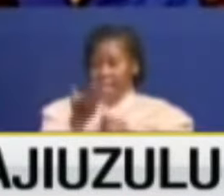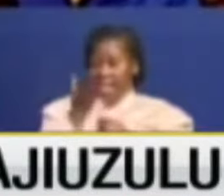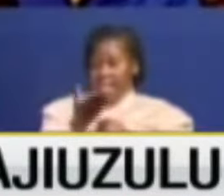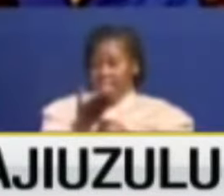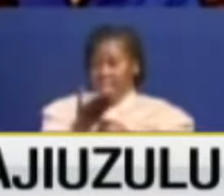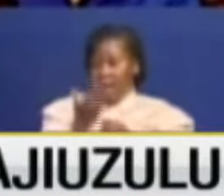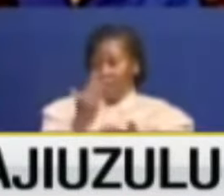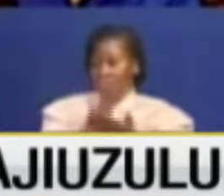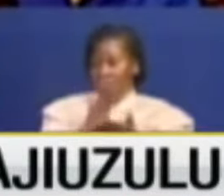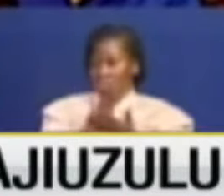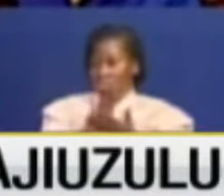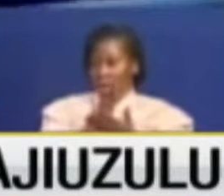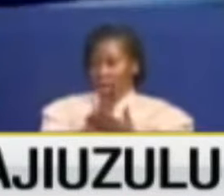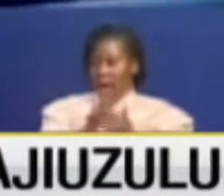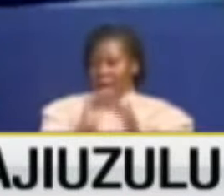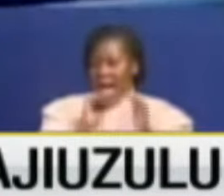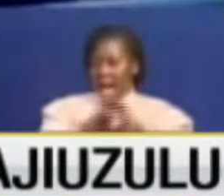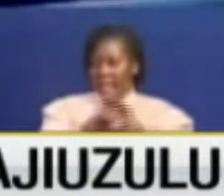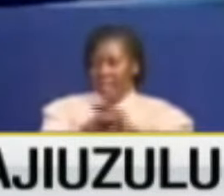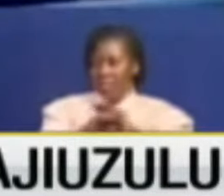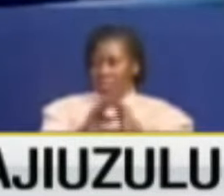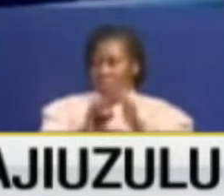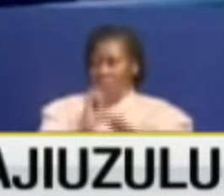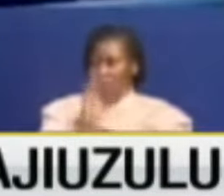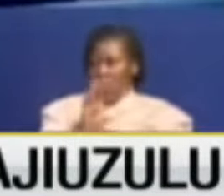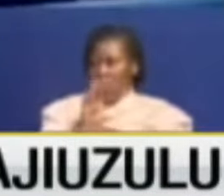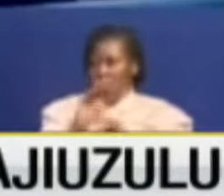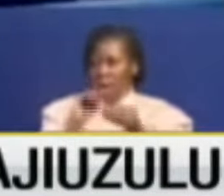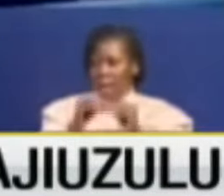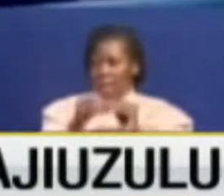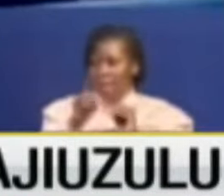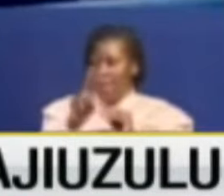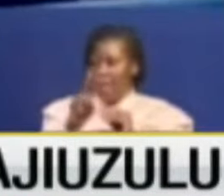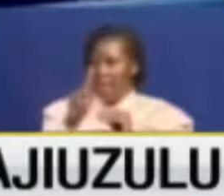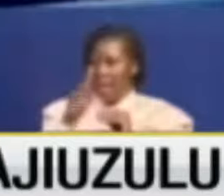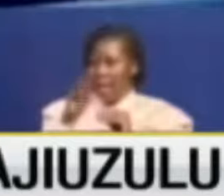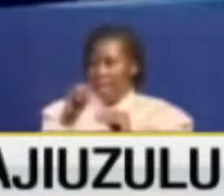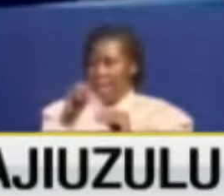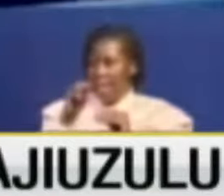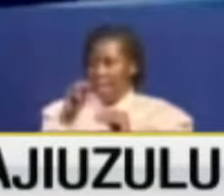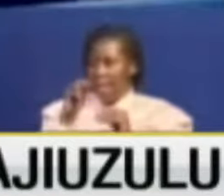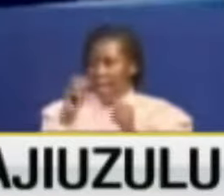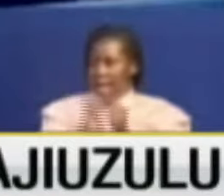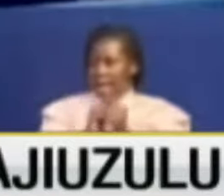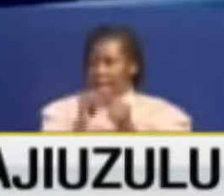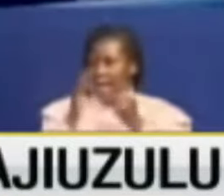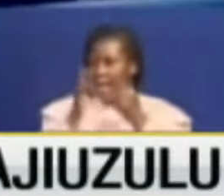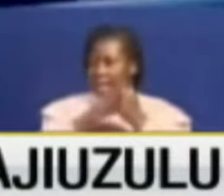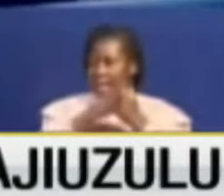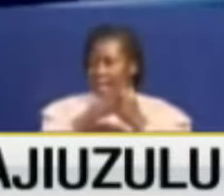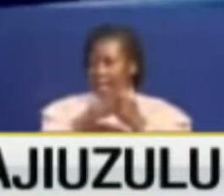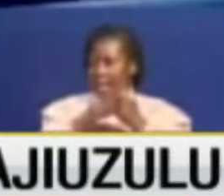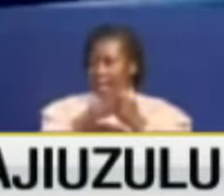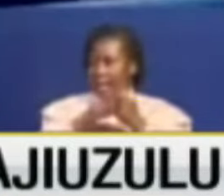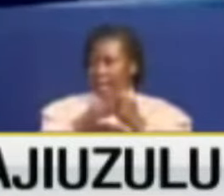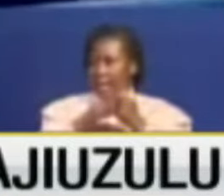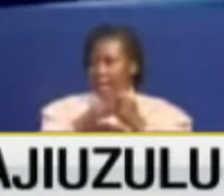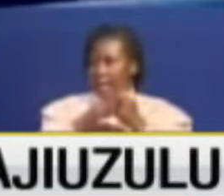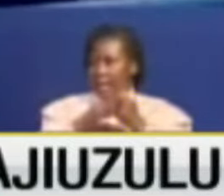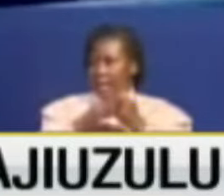has access to video number VKM18. Counsel for the